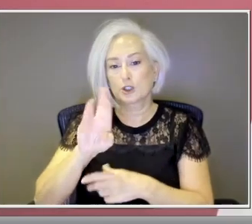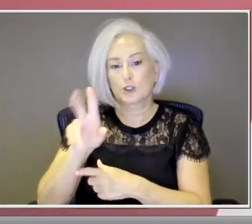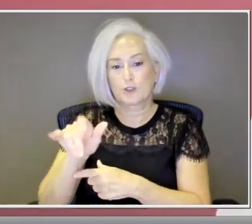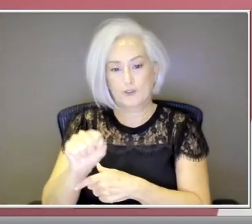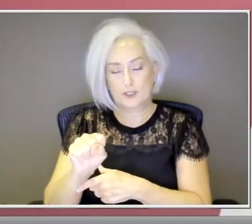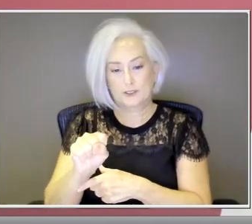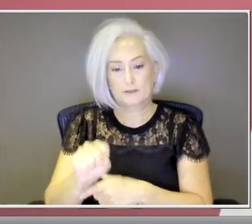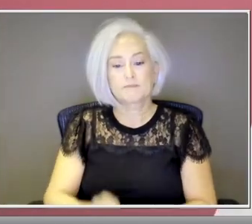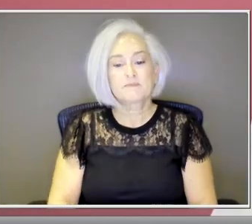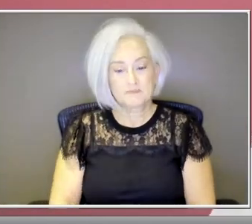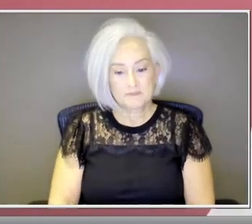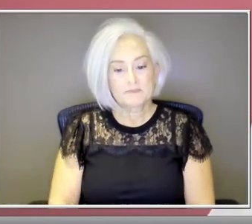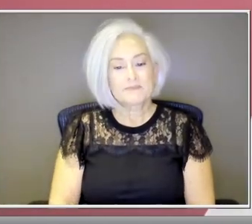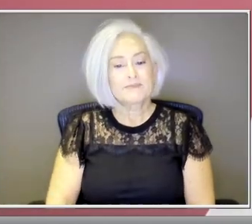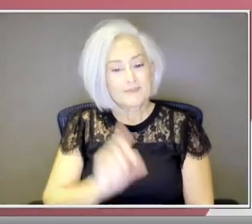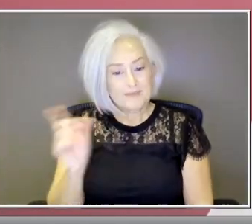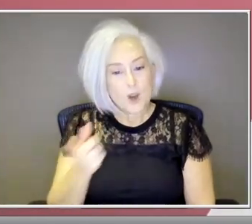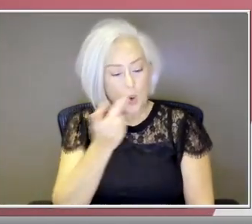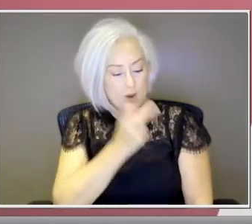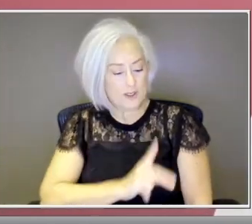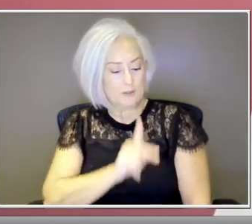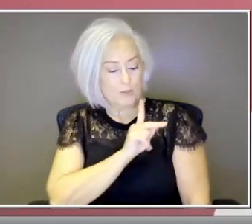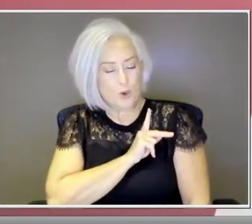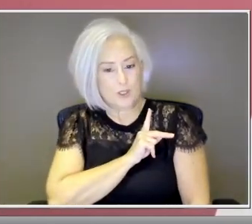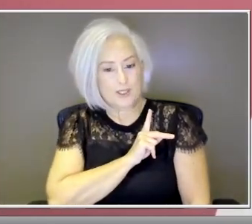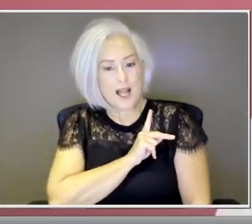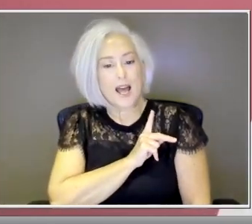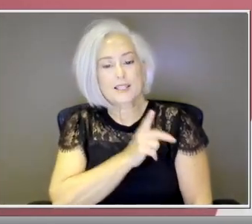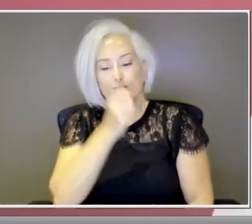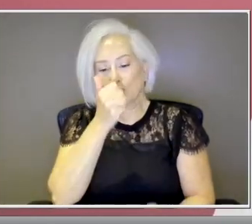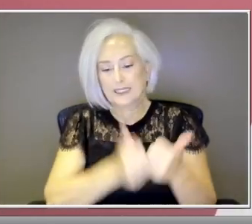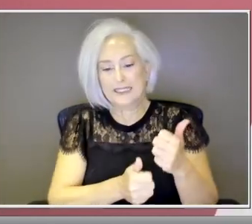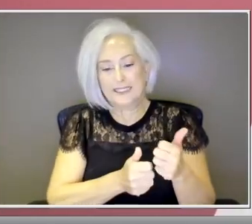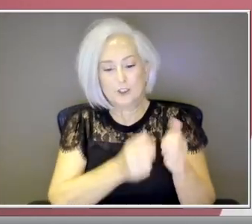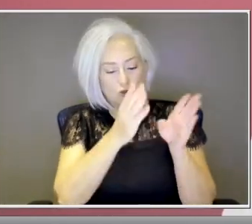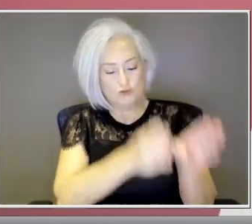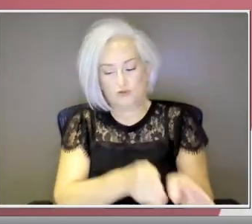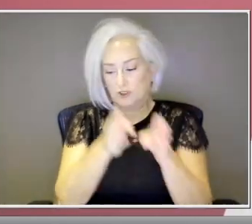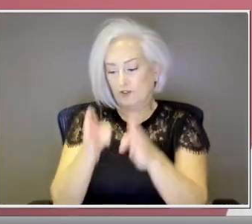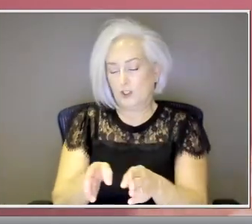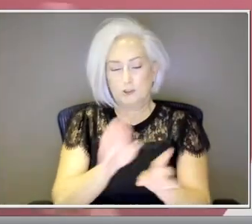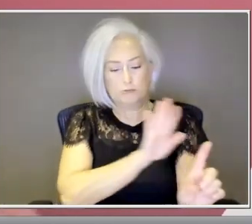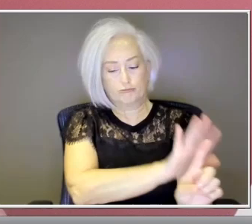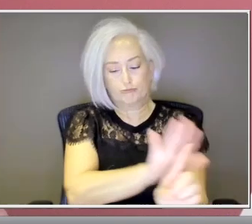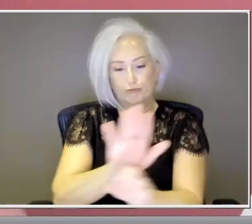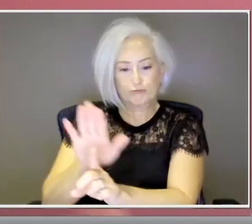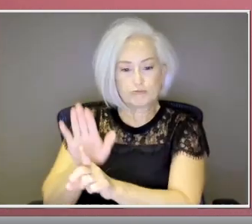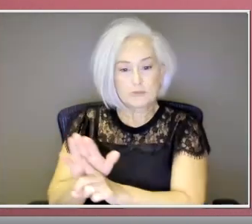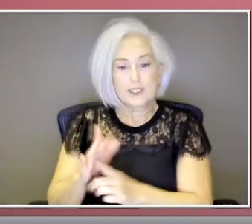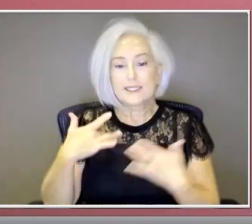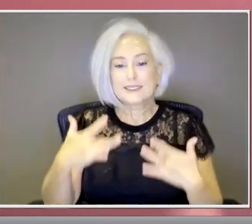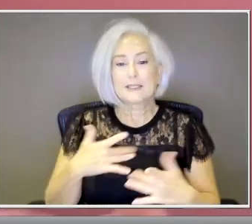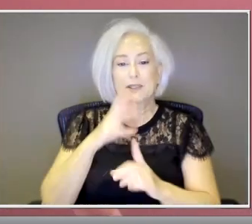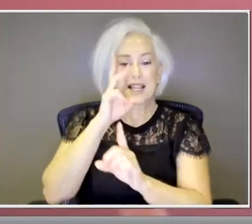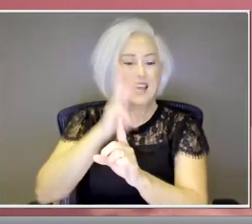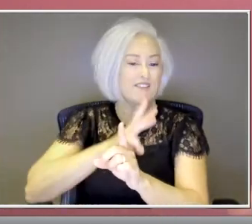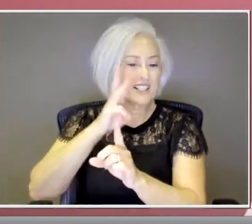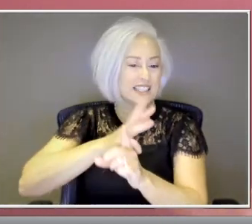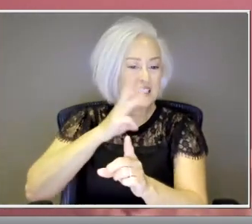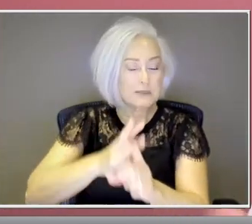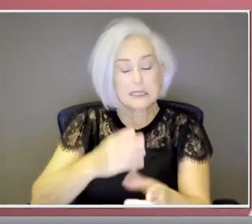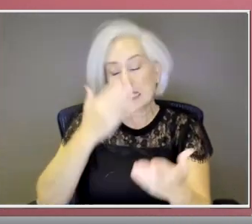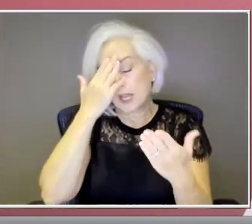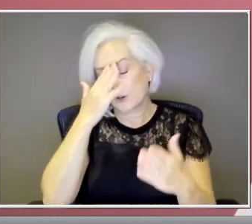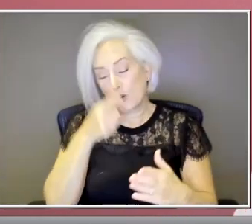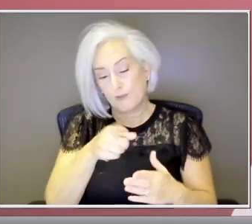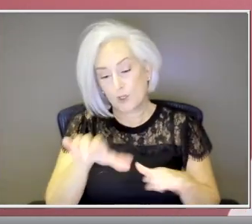very personalized to each individual's needs, but we often see folks every 6 months or so. I don't know if you're doing 6 months or 4